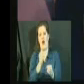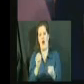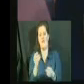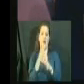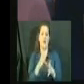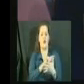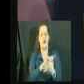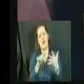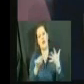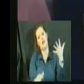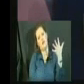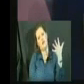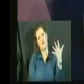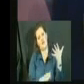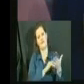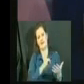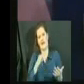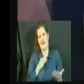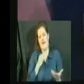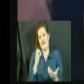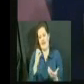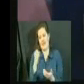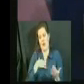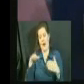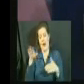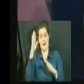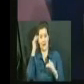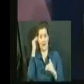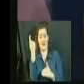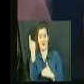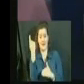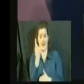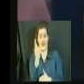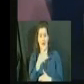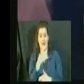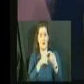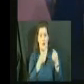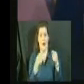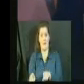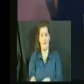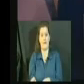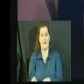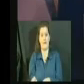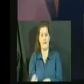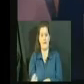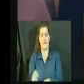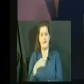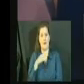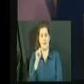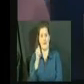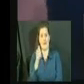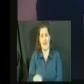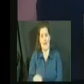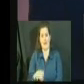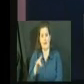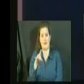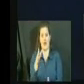folks. So I expect something like that to happen as a taxpayer. Thank